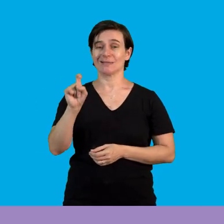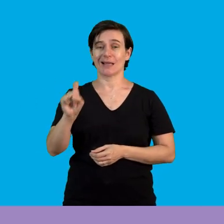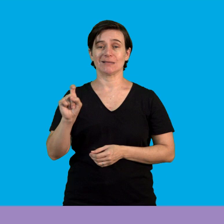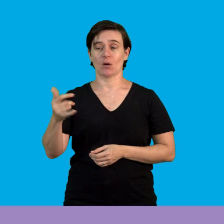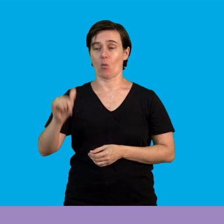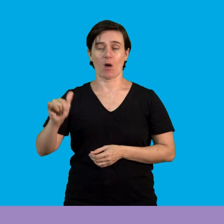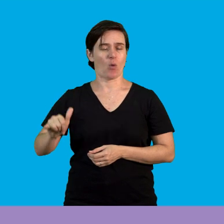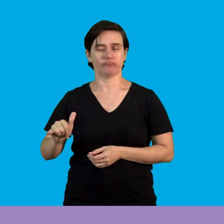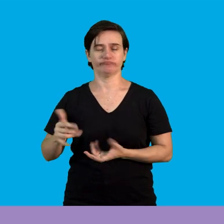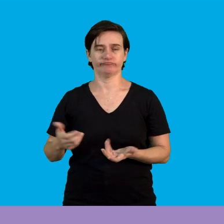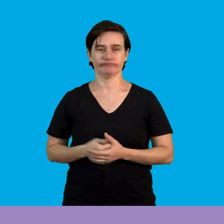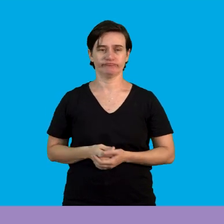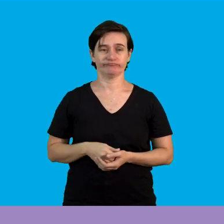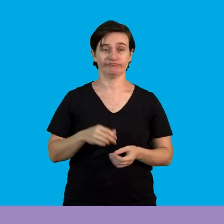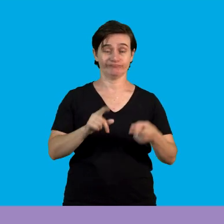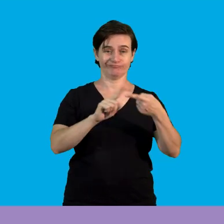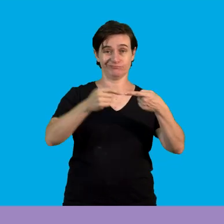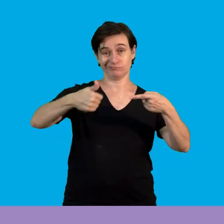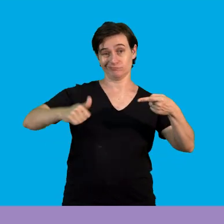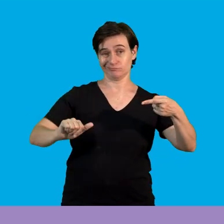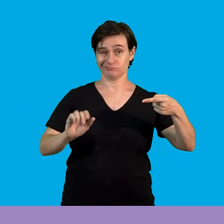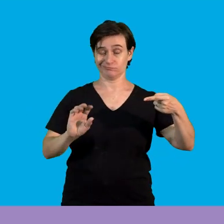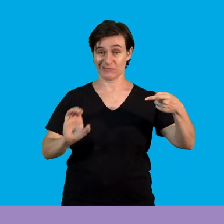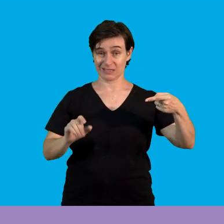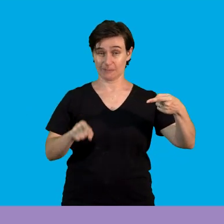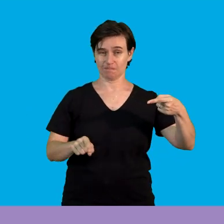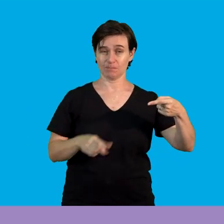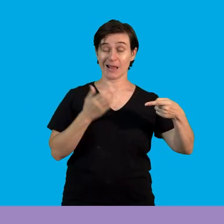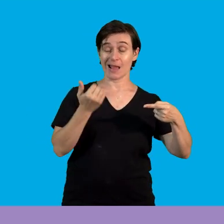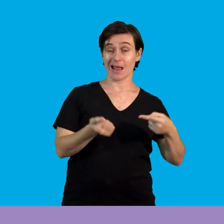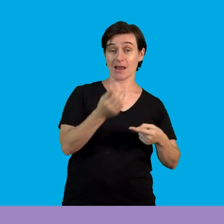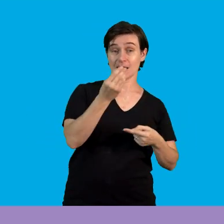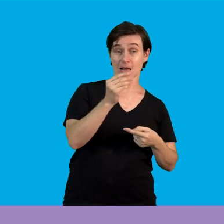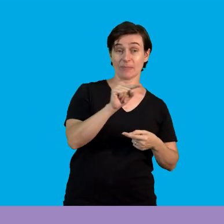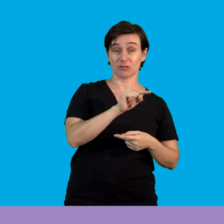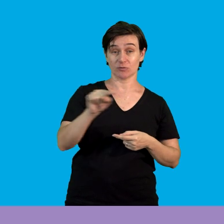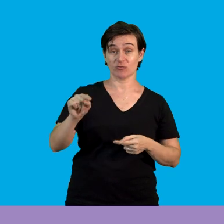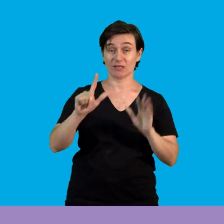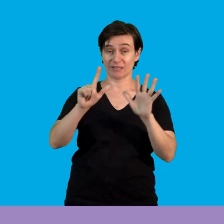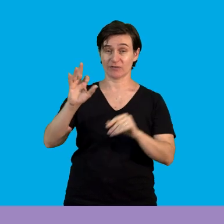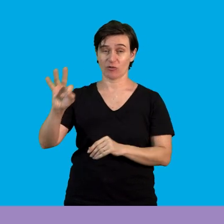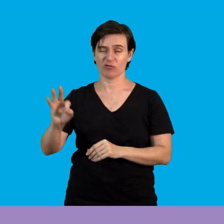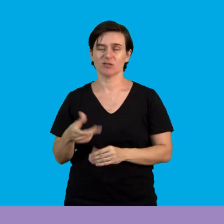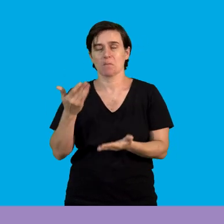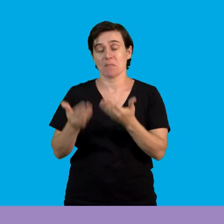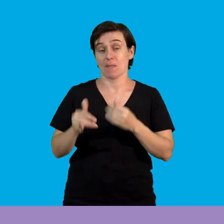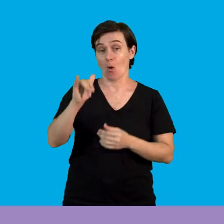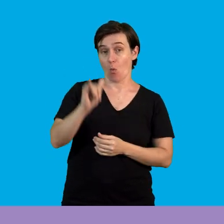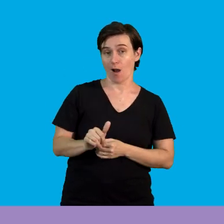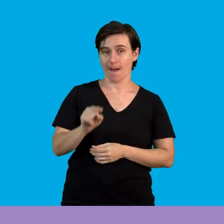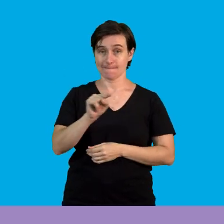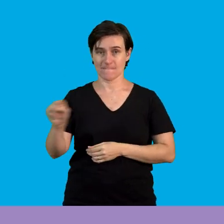to use x. A number, subtract 73. So the number, let's say the number is